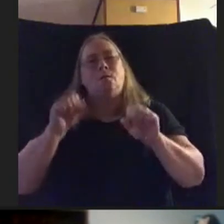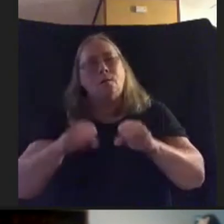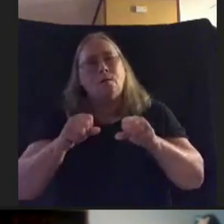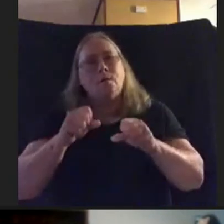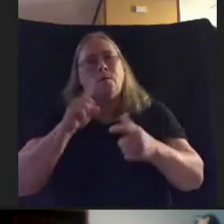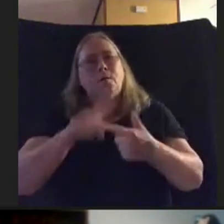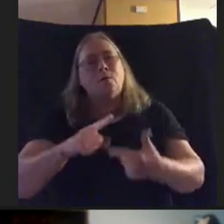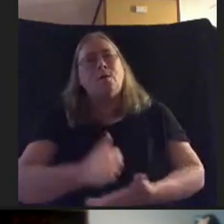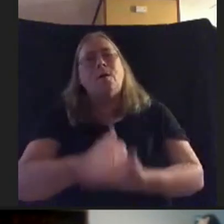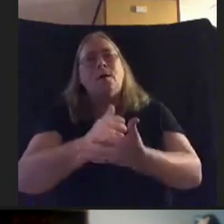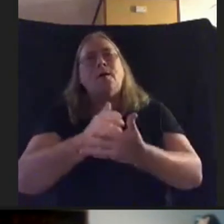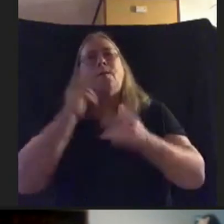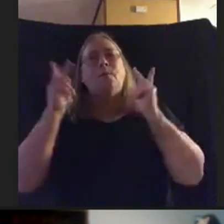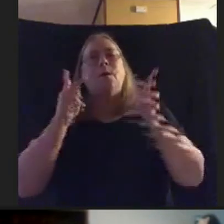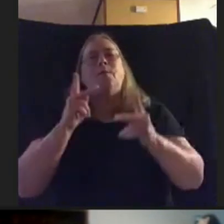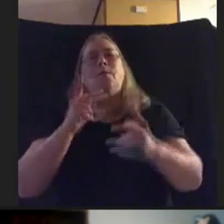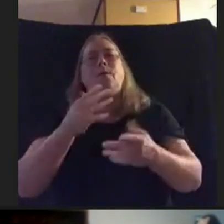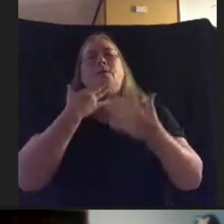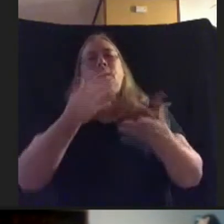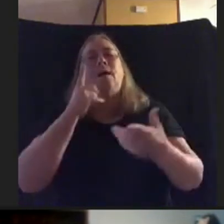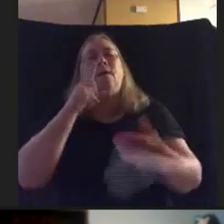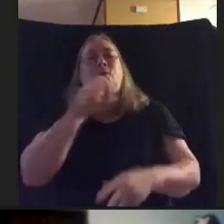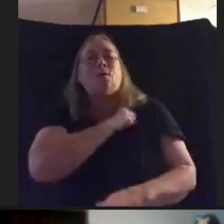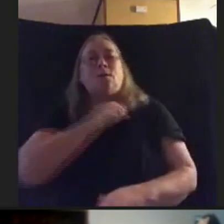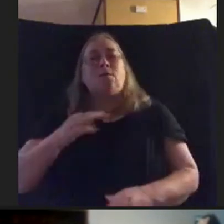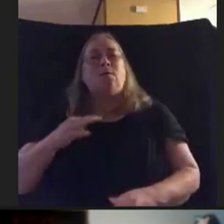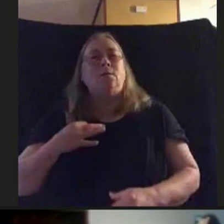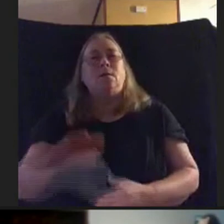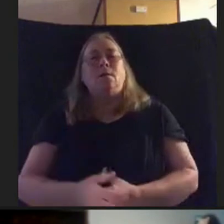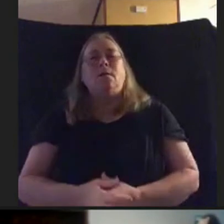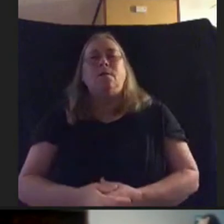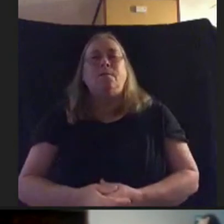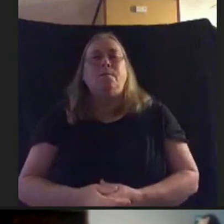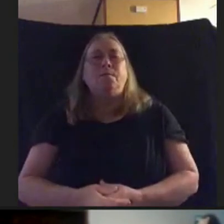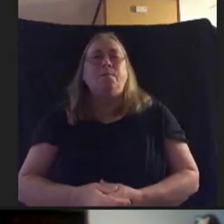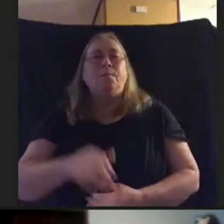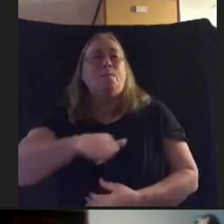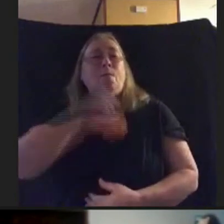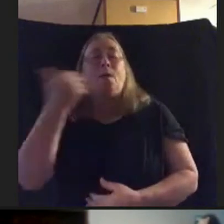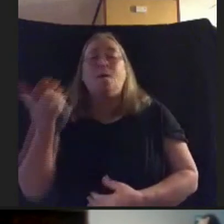very grateful to that. It's another Biden question. Is there any evidence that the